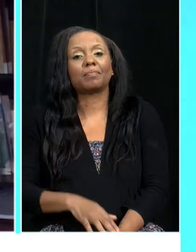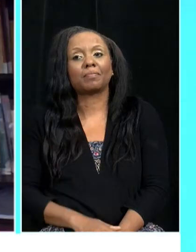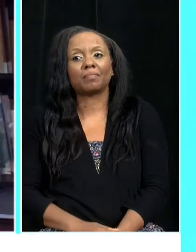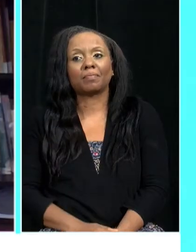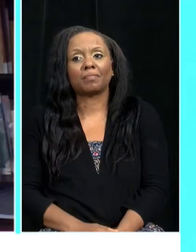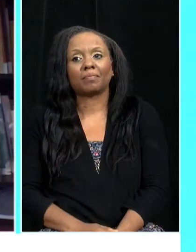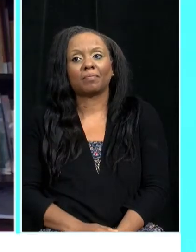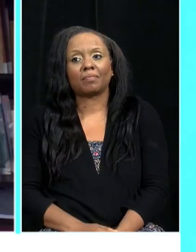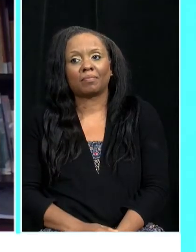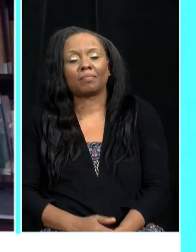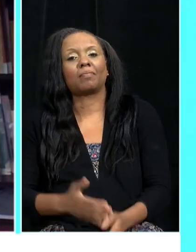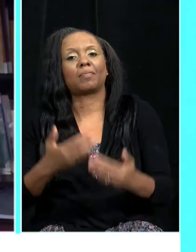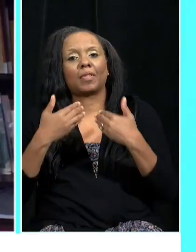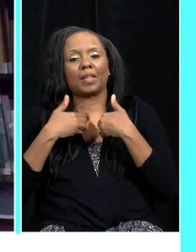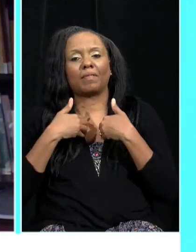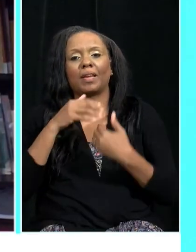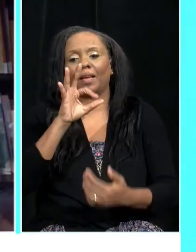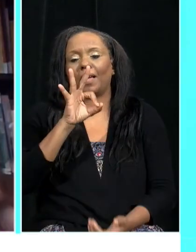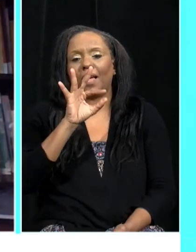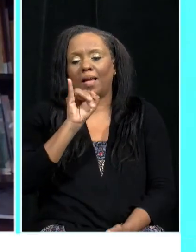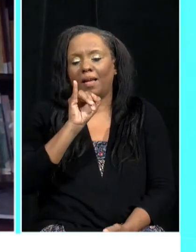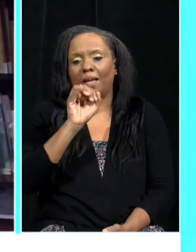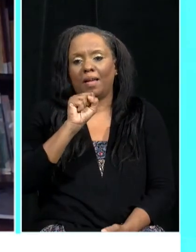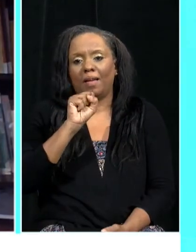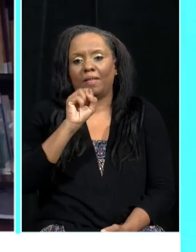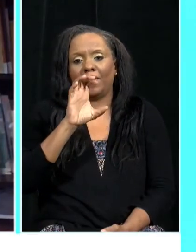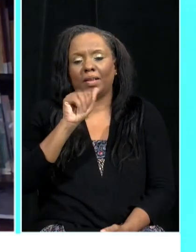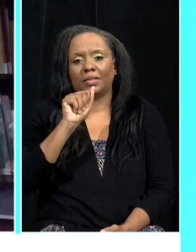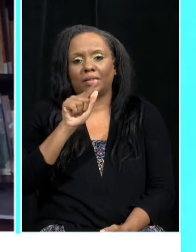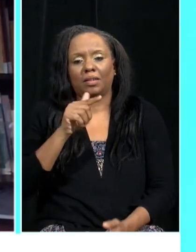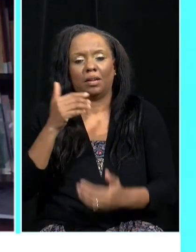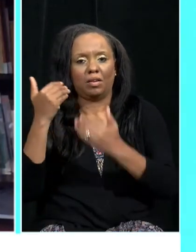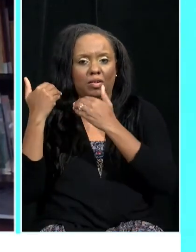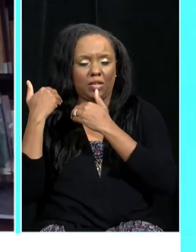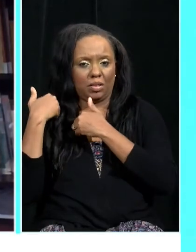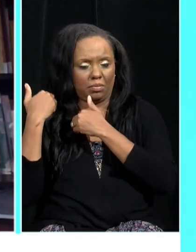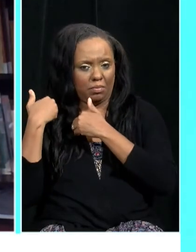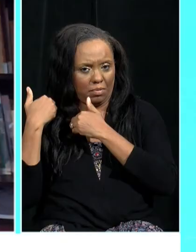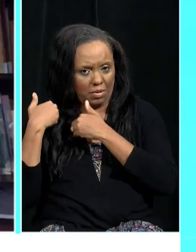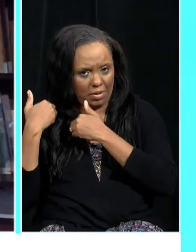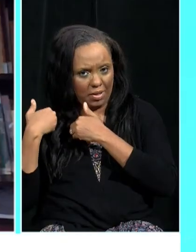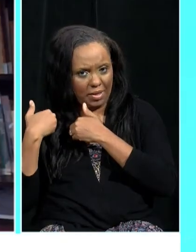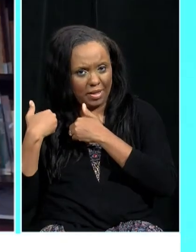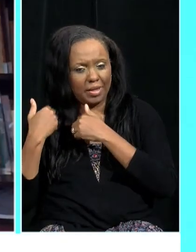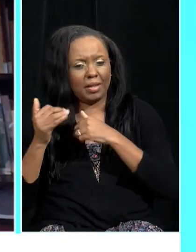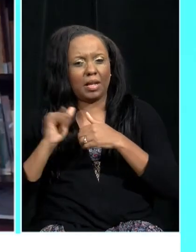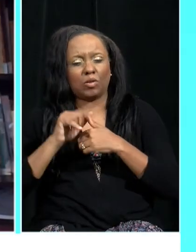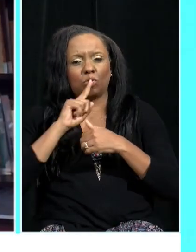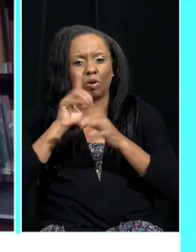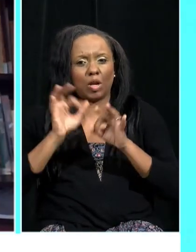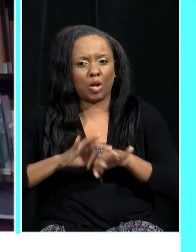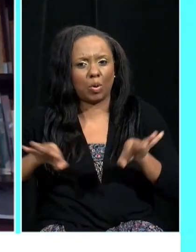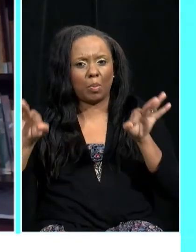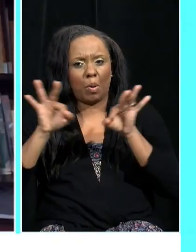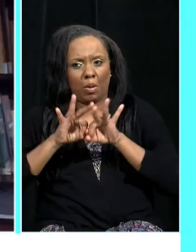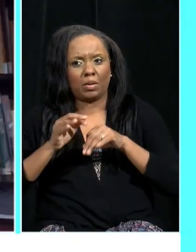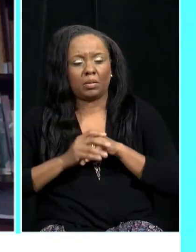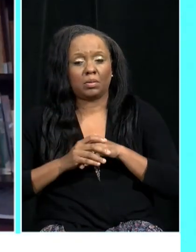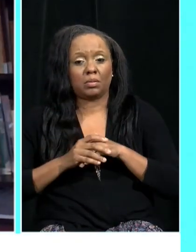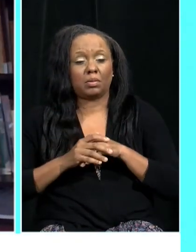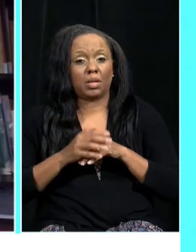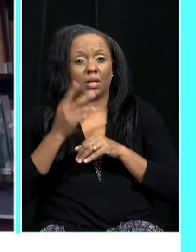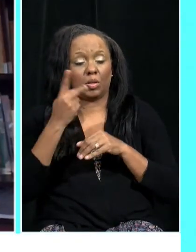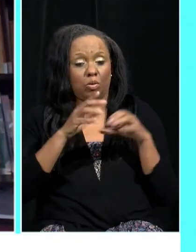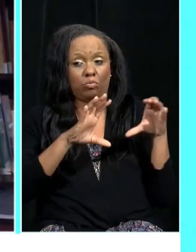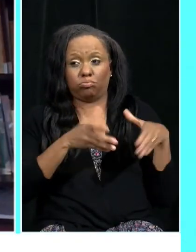responsibility framework. I think is one of the most significant developments in modern Barbados that the two major